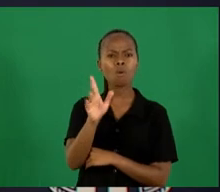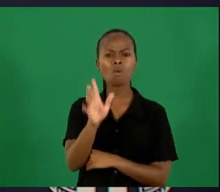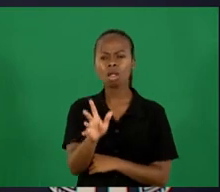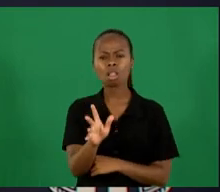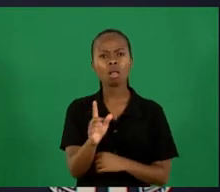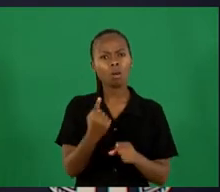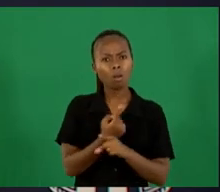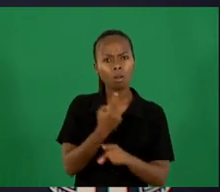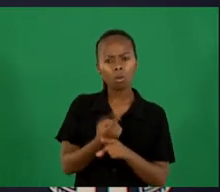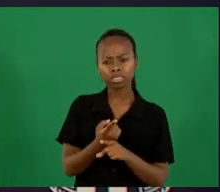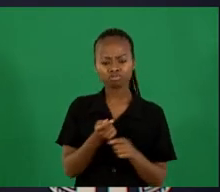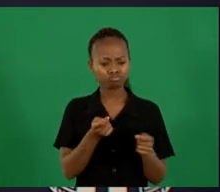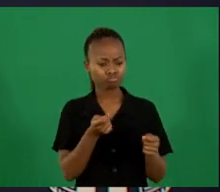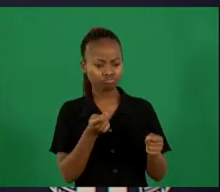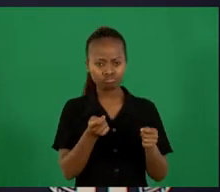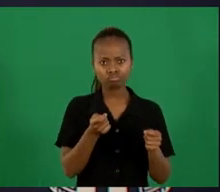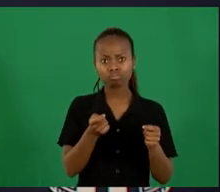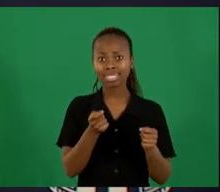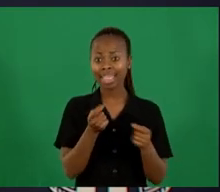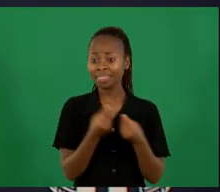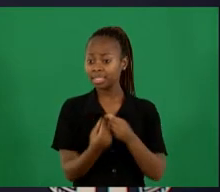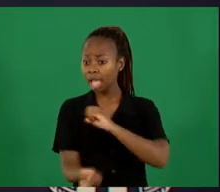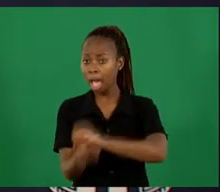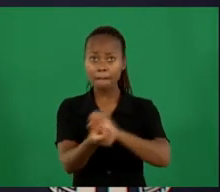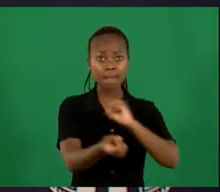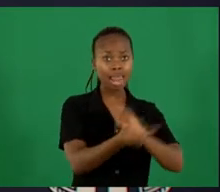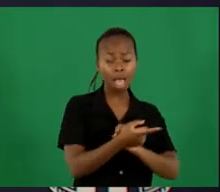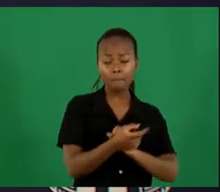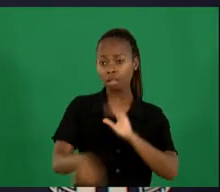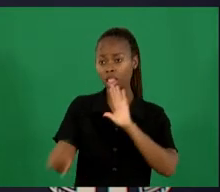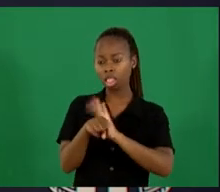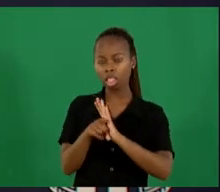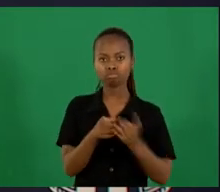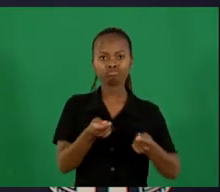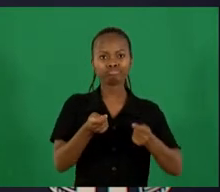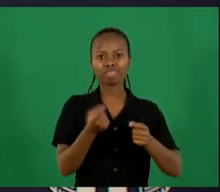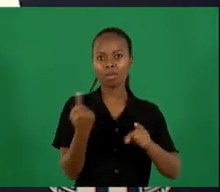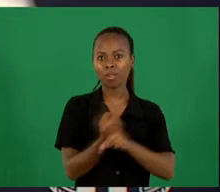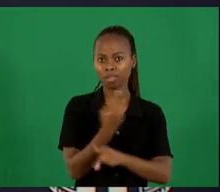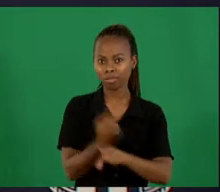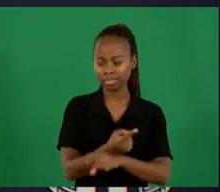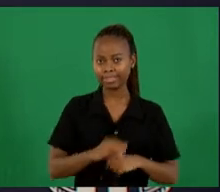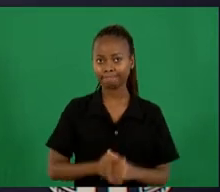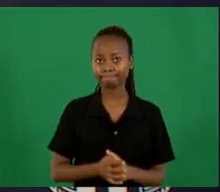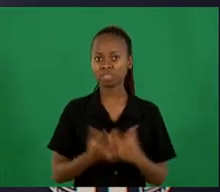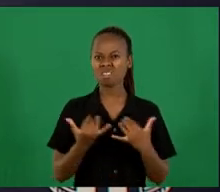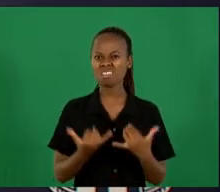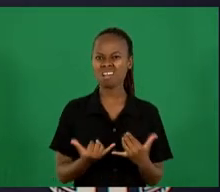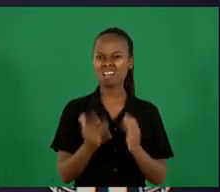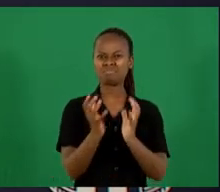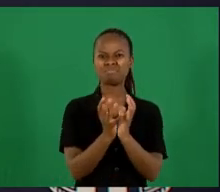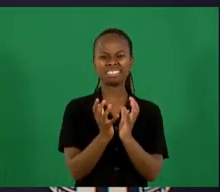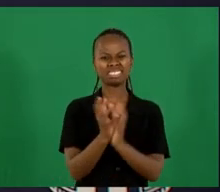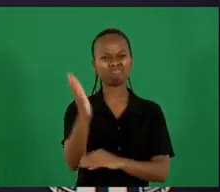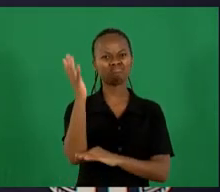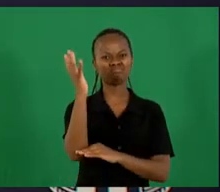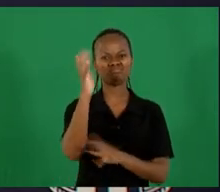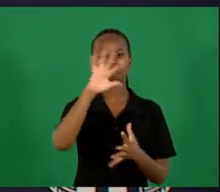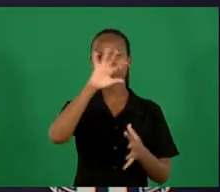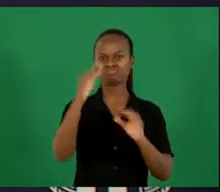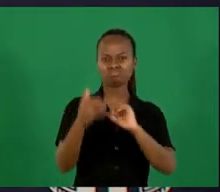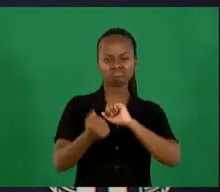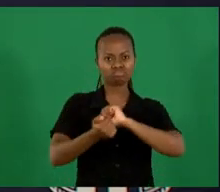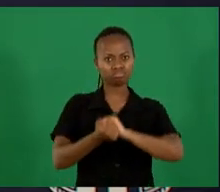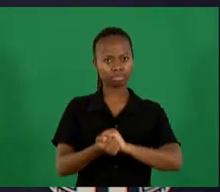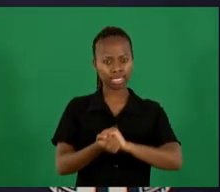for stress. This concludes our statement, and at this stage, I would like